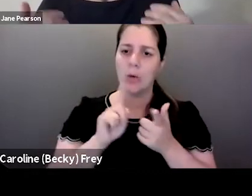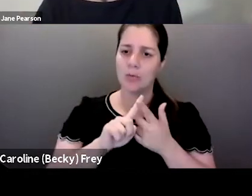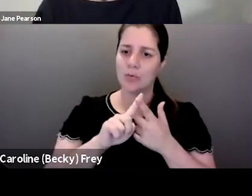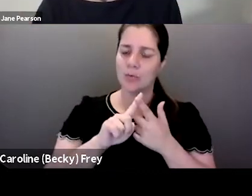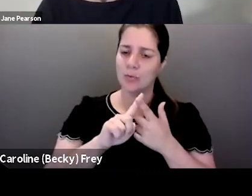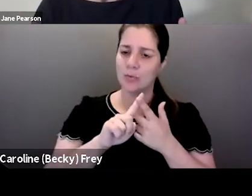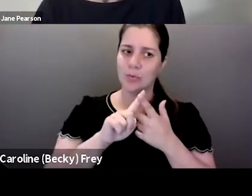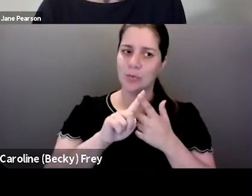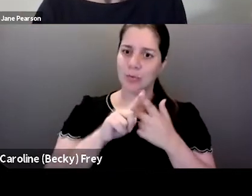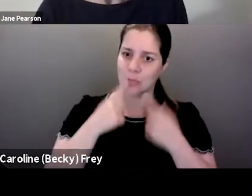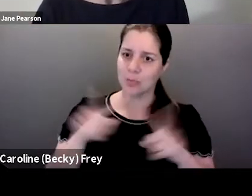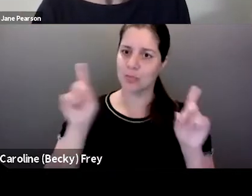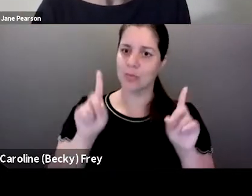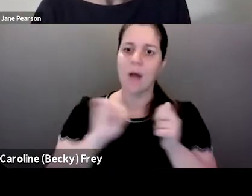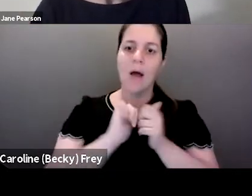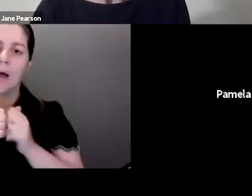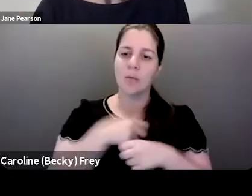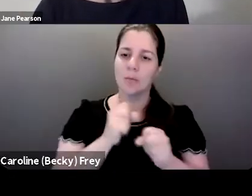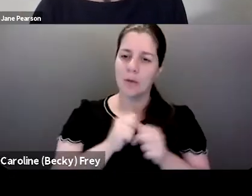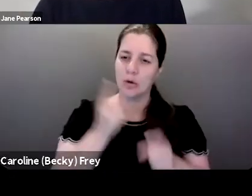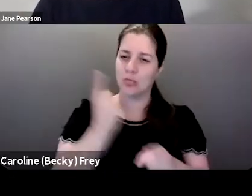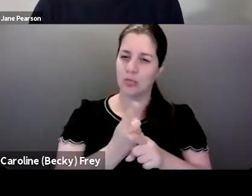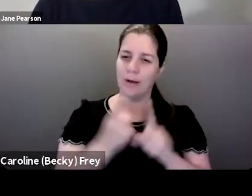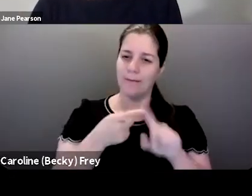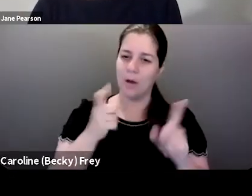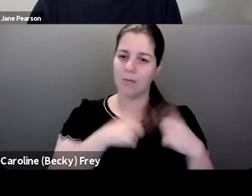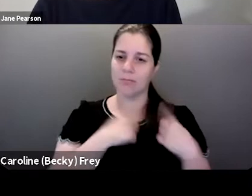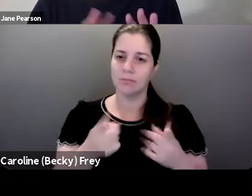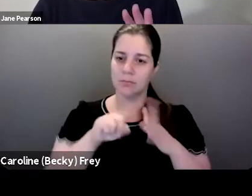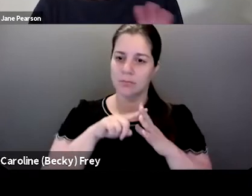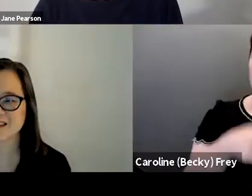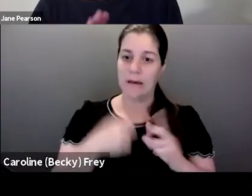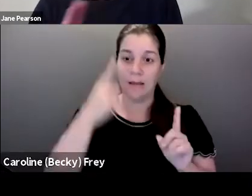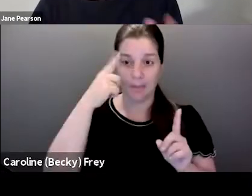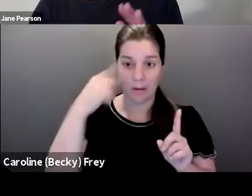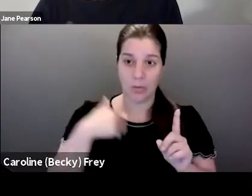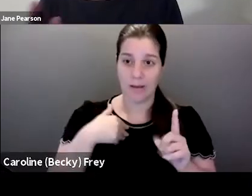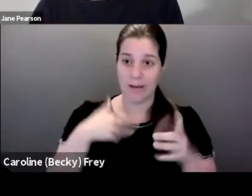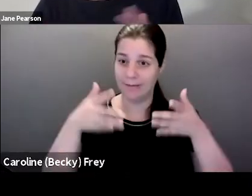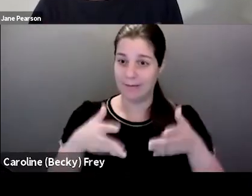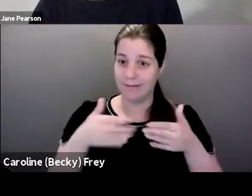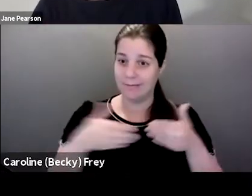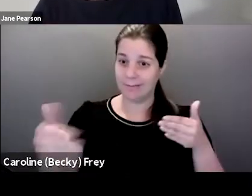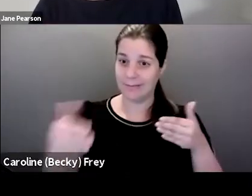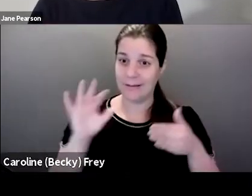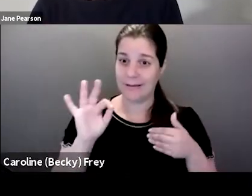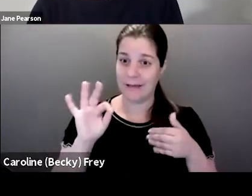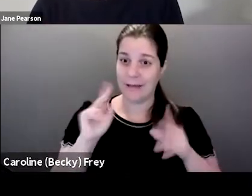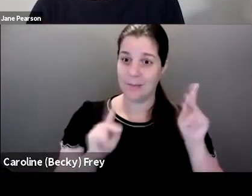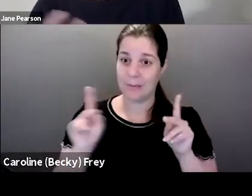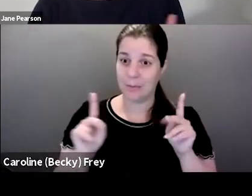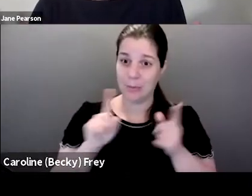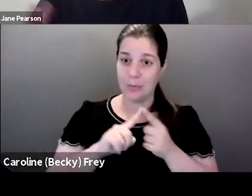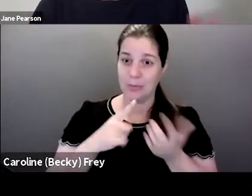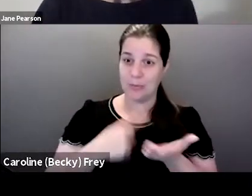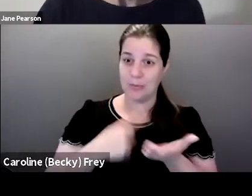of making this right from the beginning. So I think we have like 9 folks to walk through.